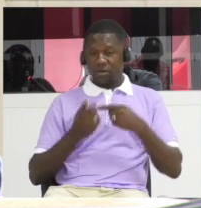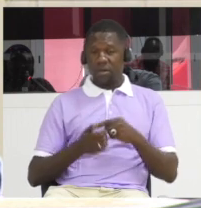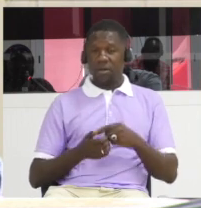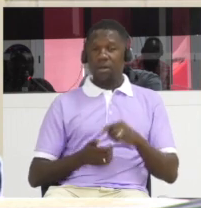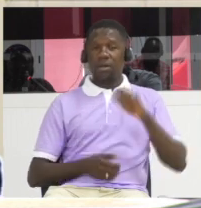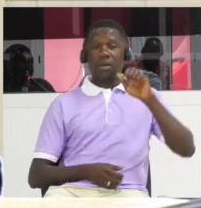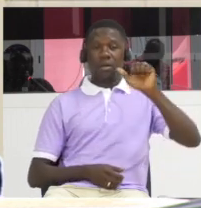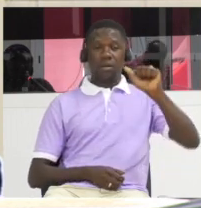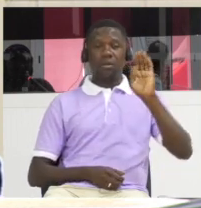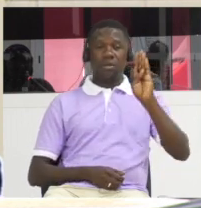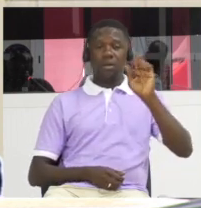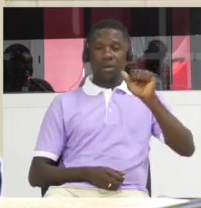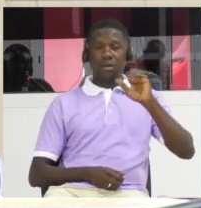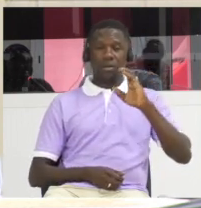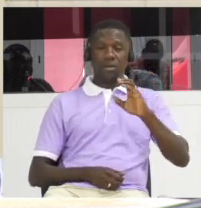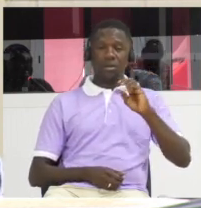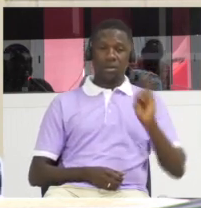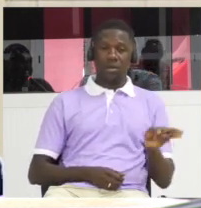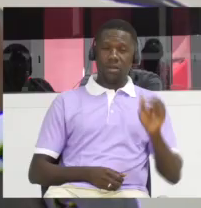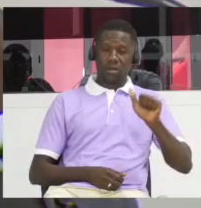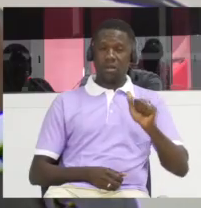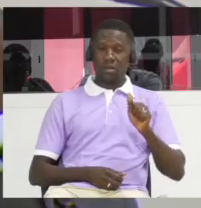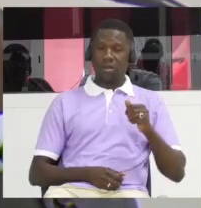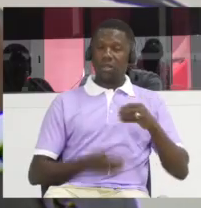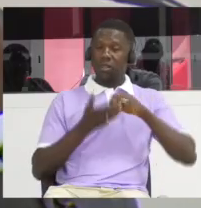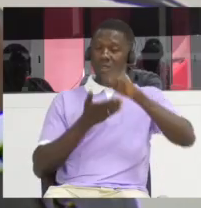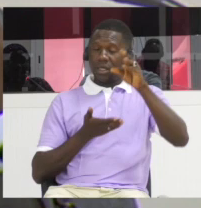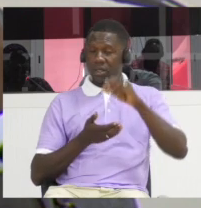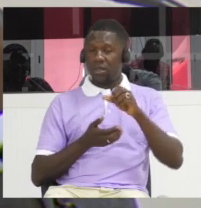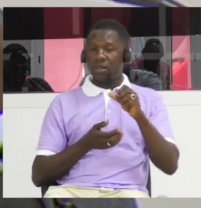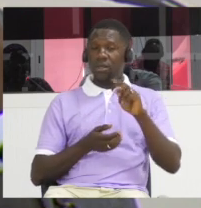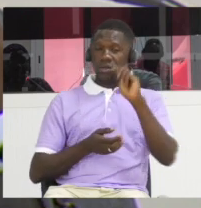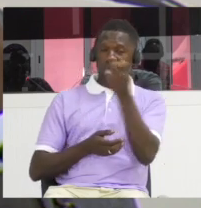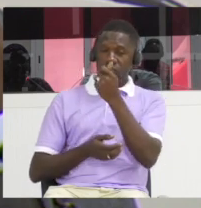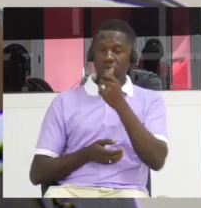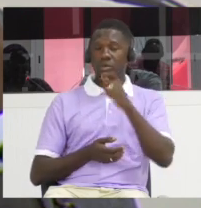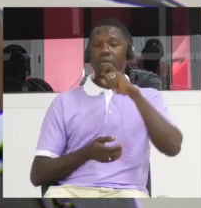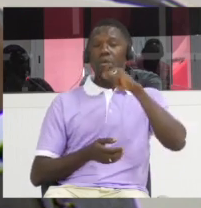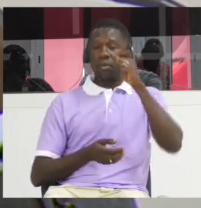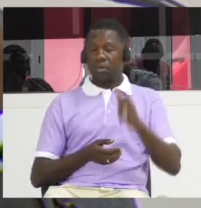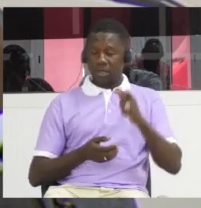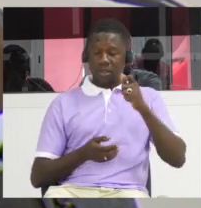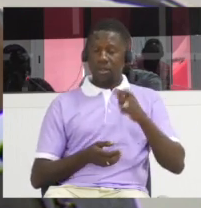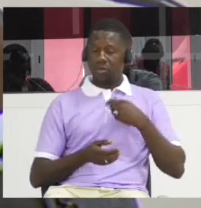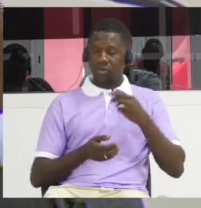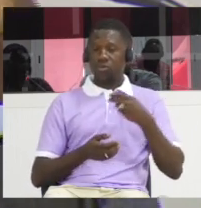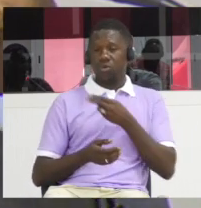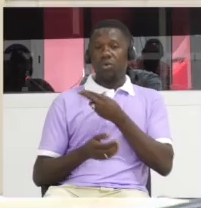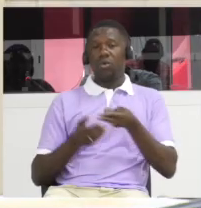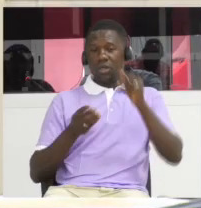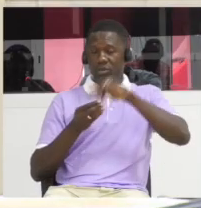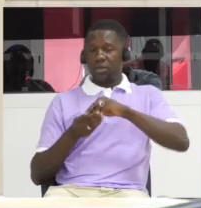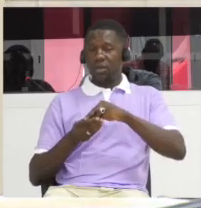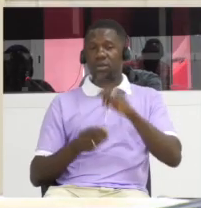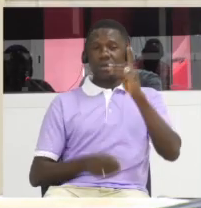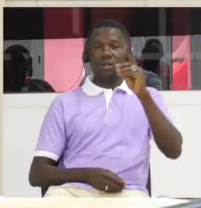Abacha, decided to send another army officer from Nigeria to replace Dada. How did